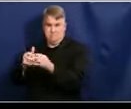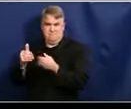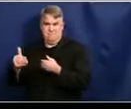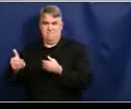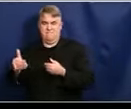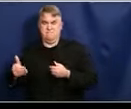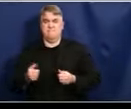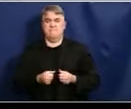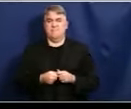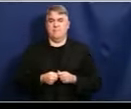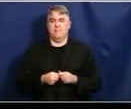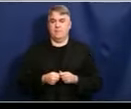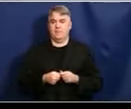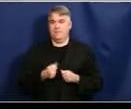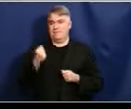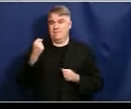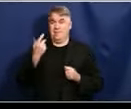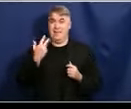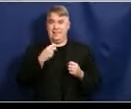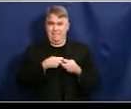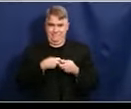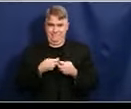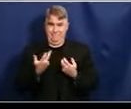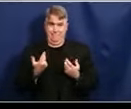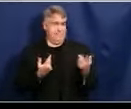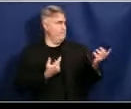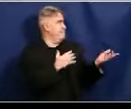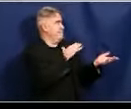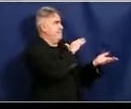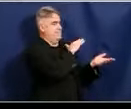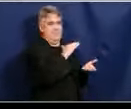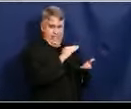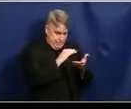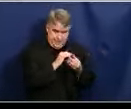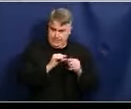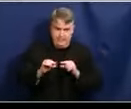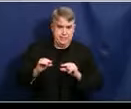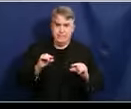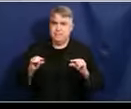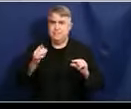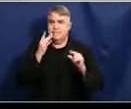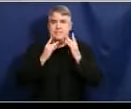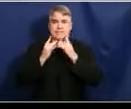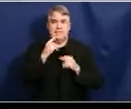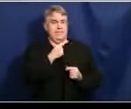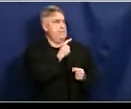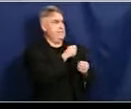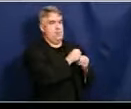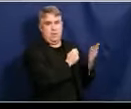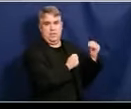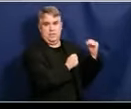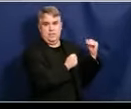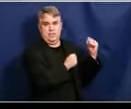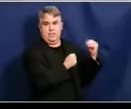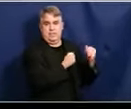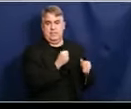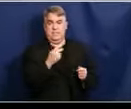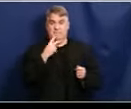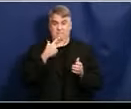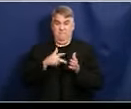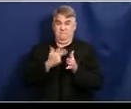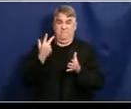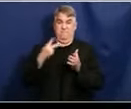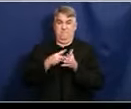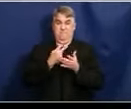received. And so we need to get some more doses. We could probably do 2-3 times as many per day as we're doing, but we're hopeful